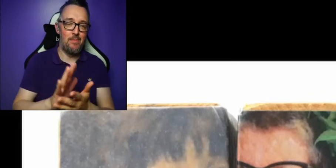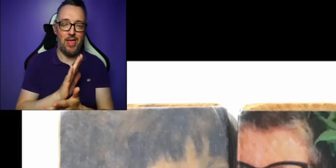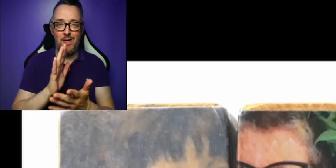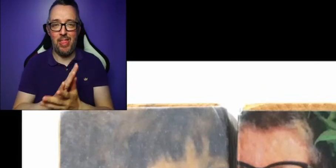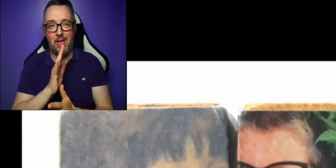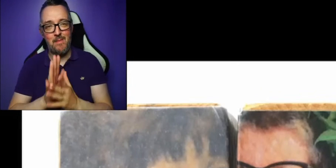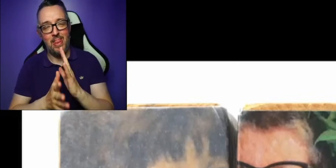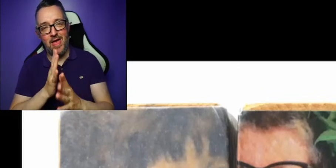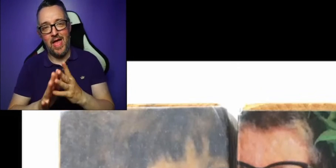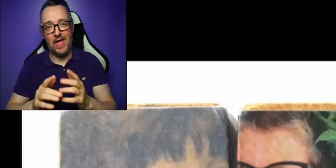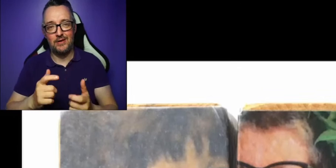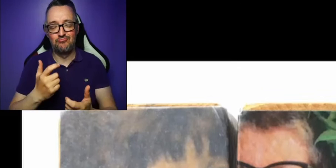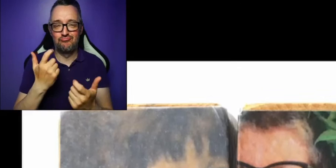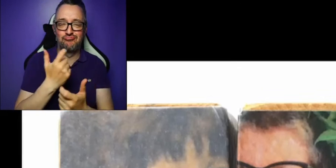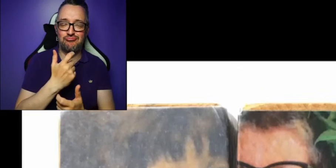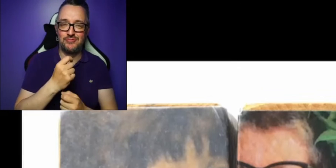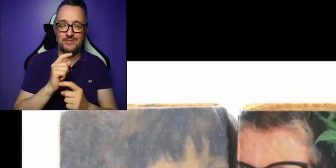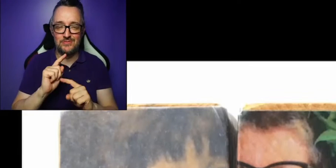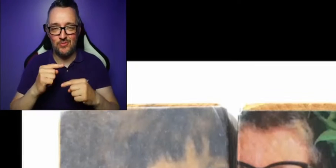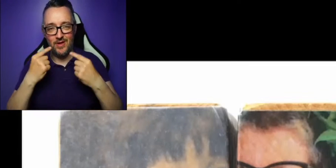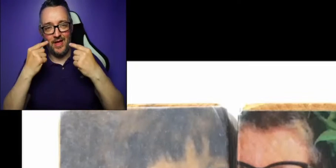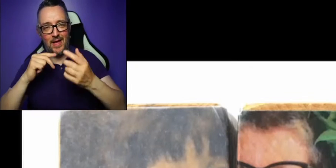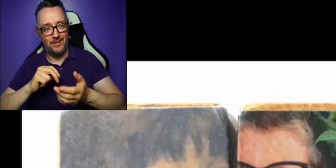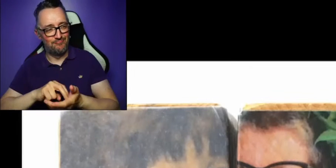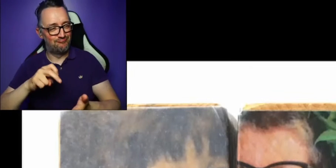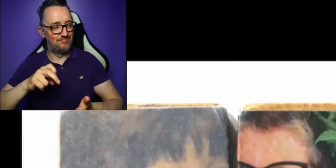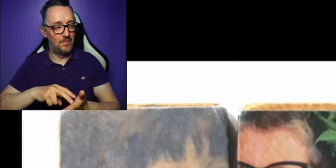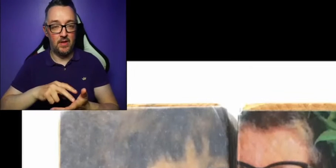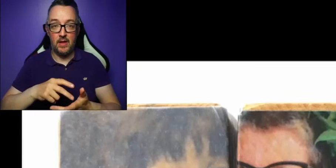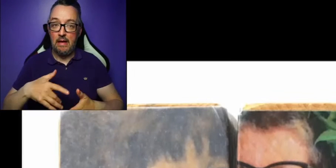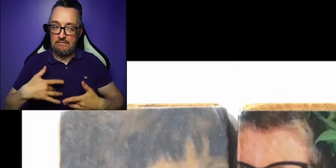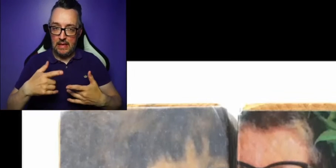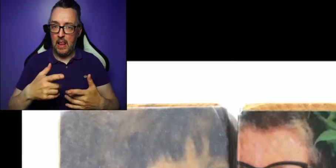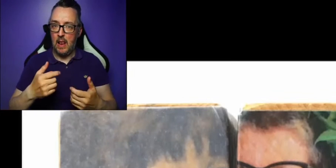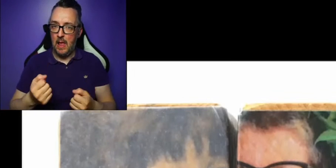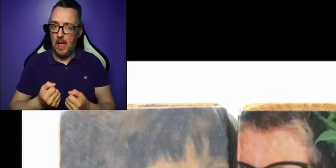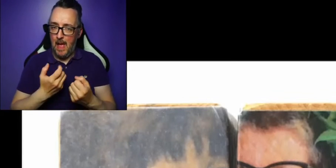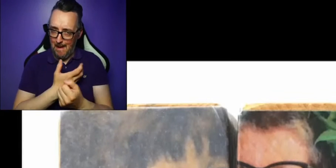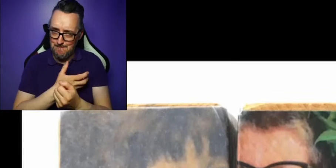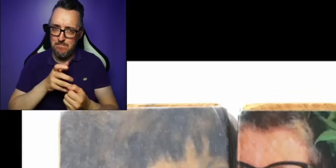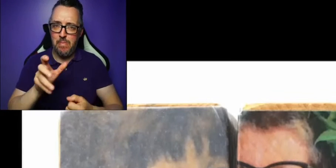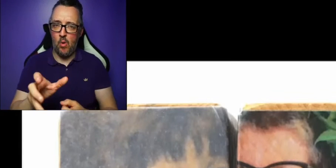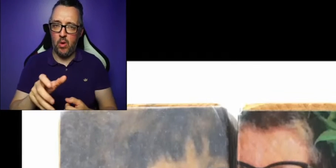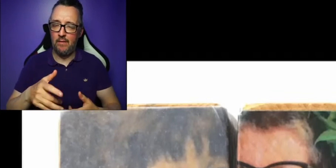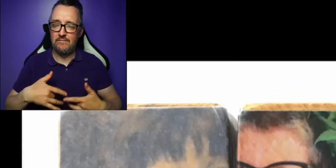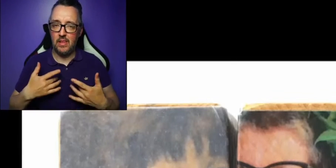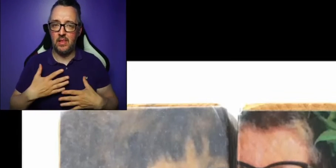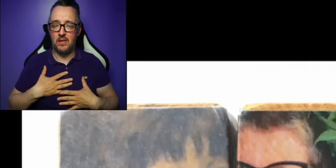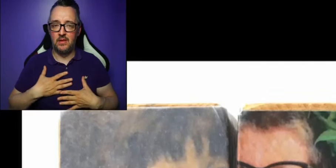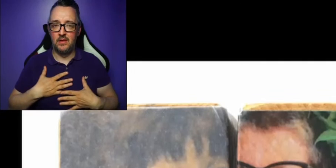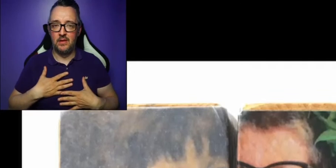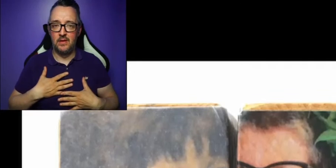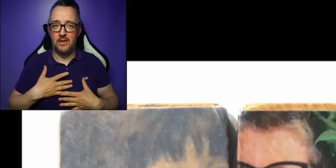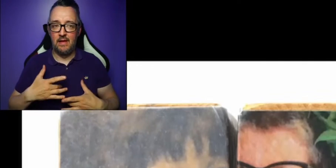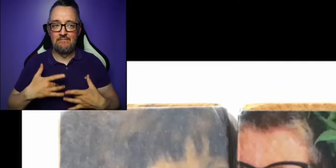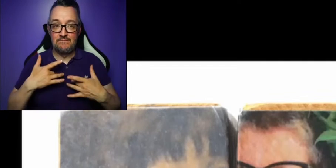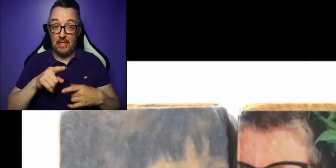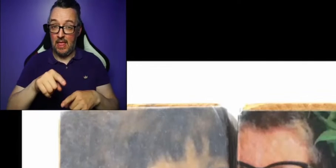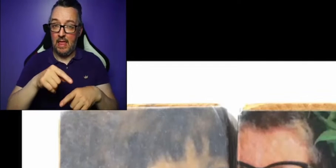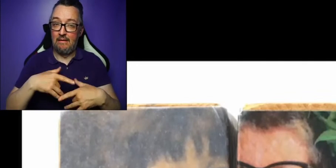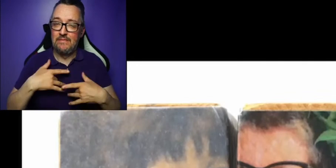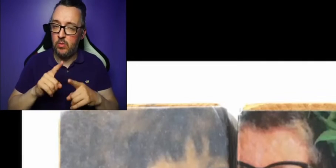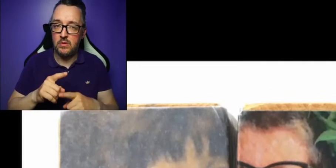mm-hmm. way. And it does feel very empowering. Mm-hmm. And it does feel like